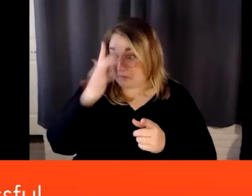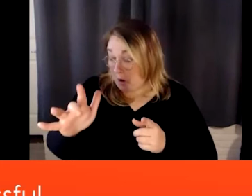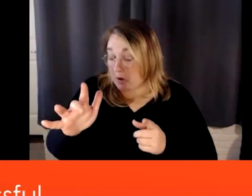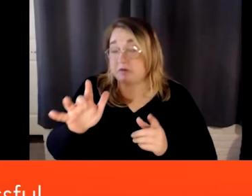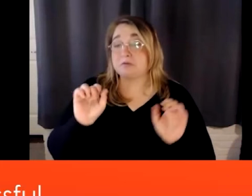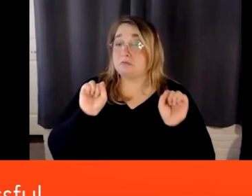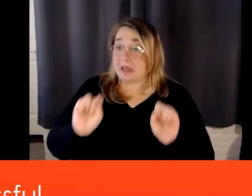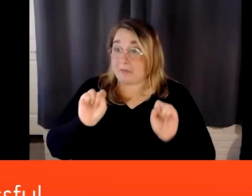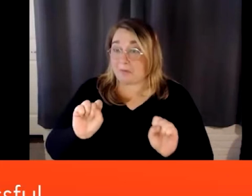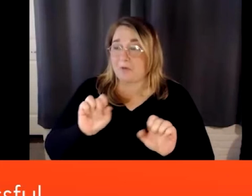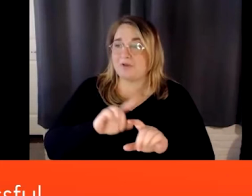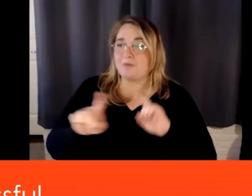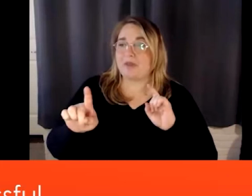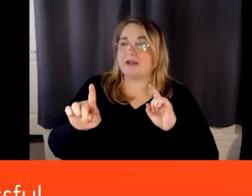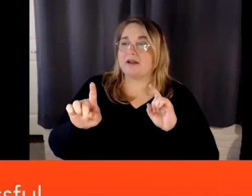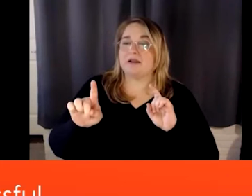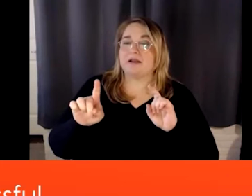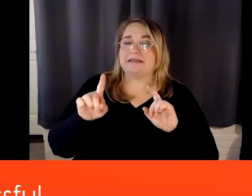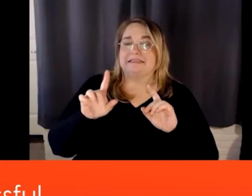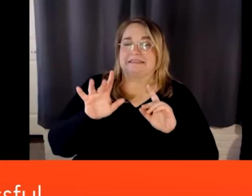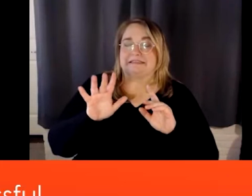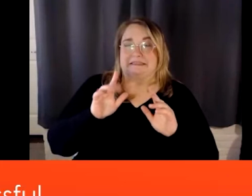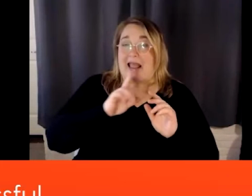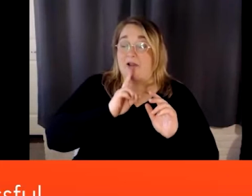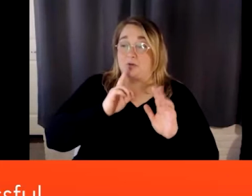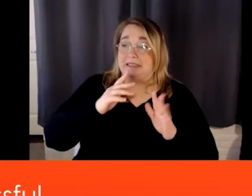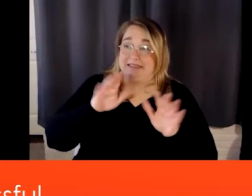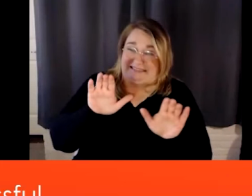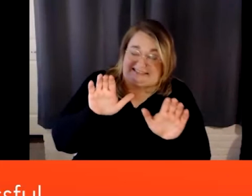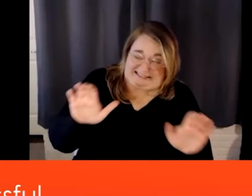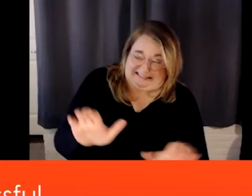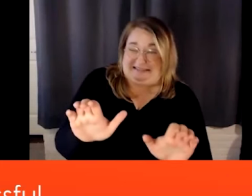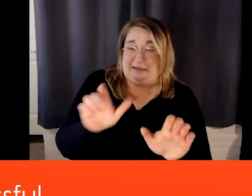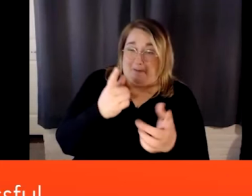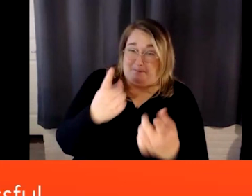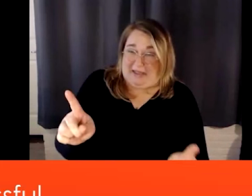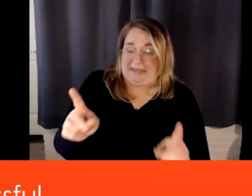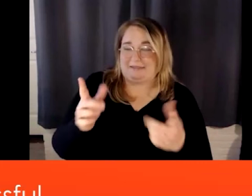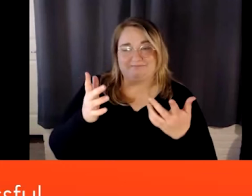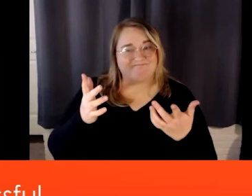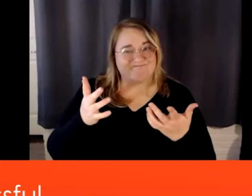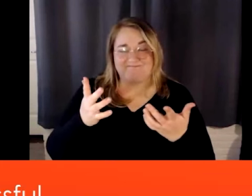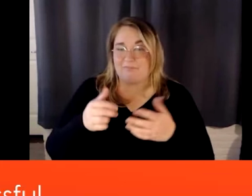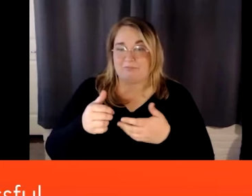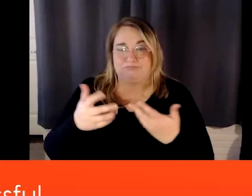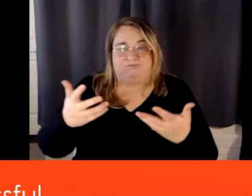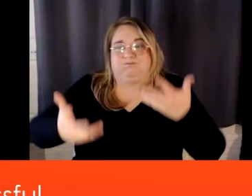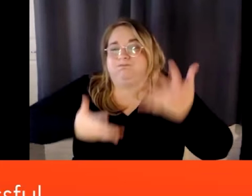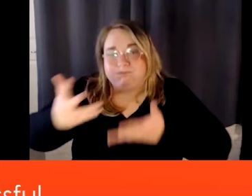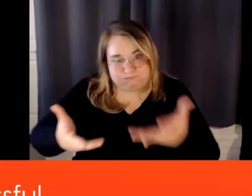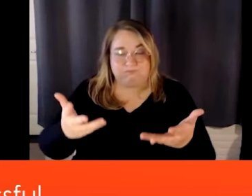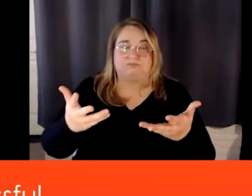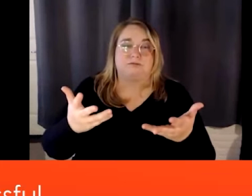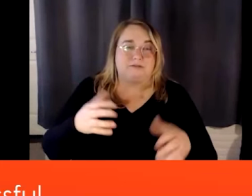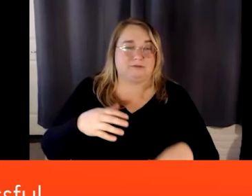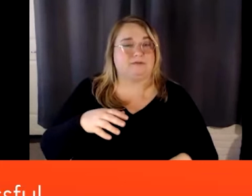an inability to execute. And so, so I think that's what she's talking about there. In this